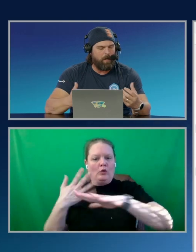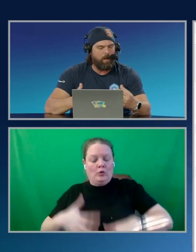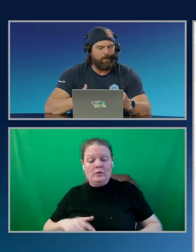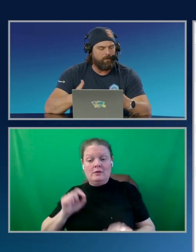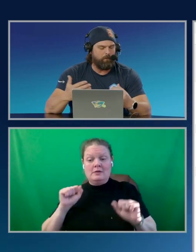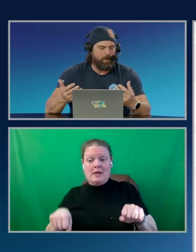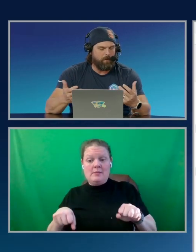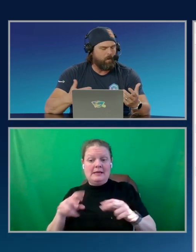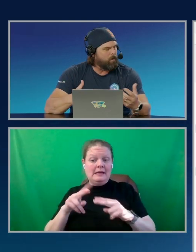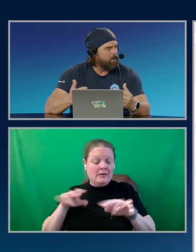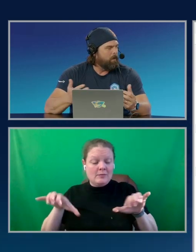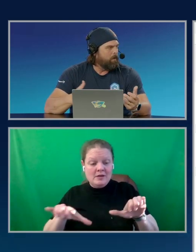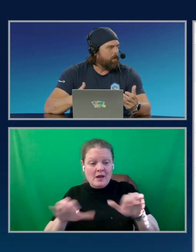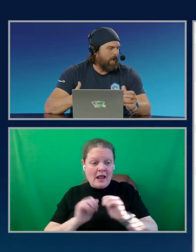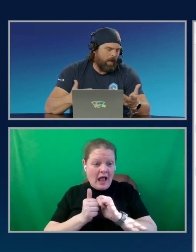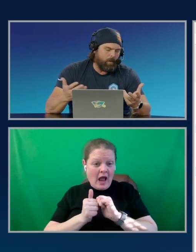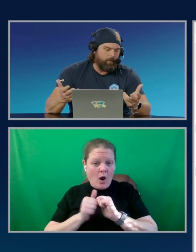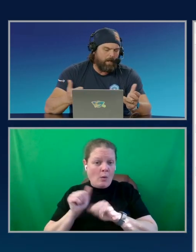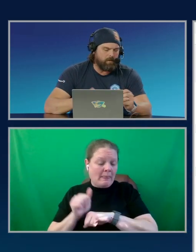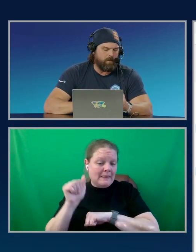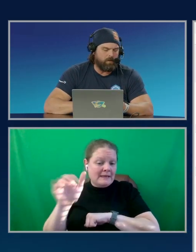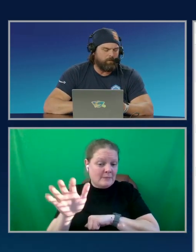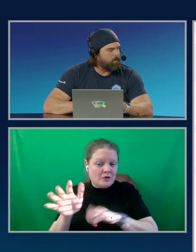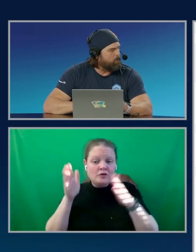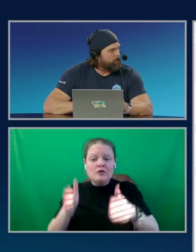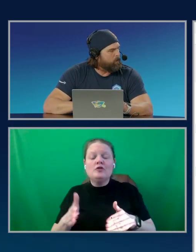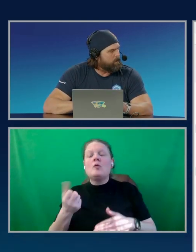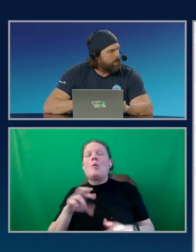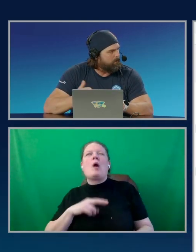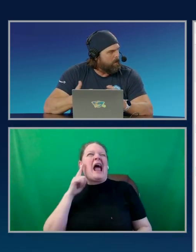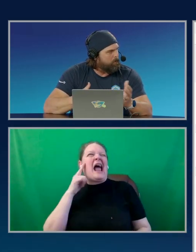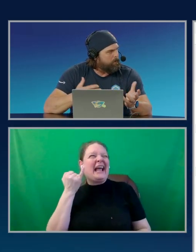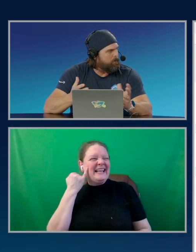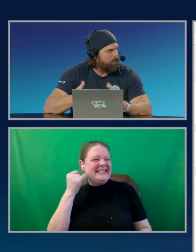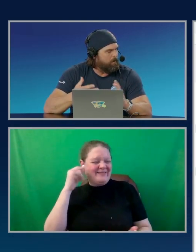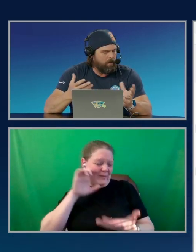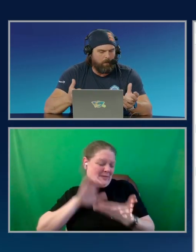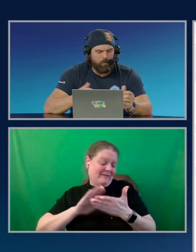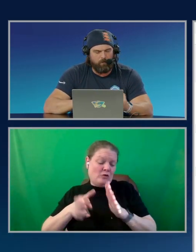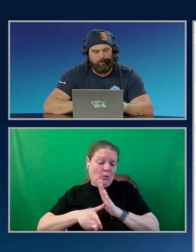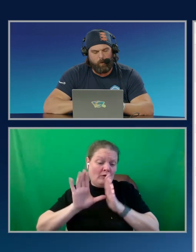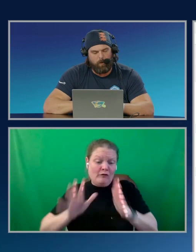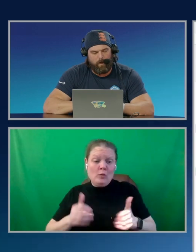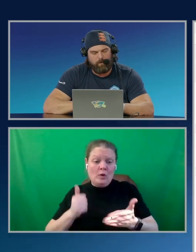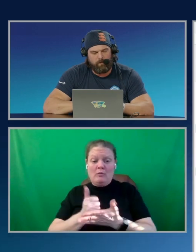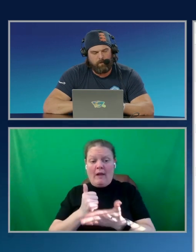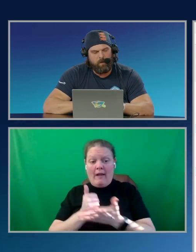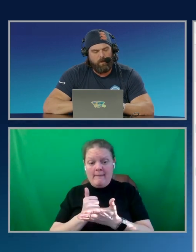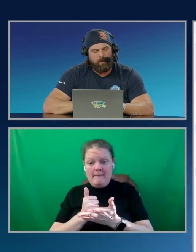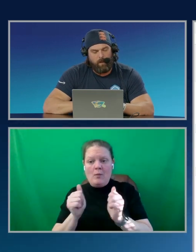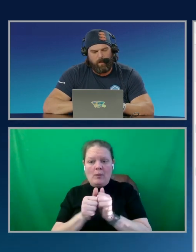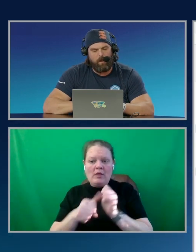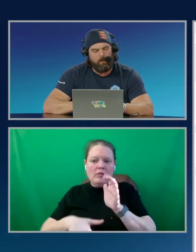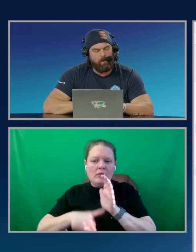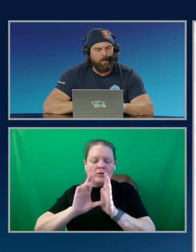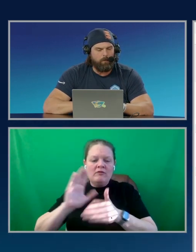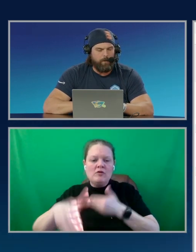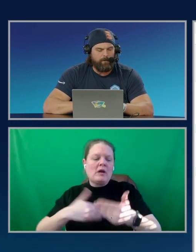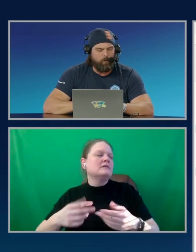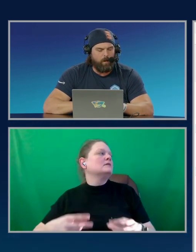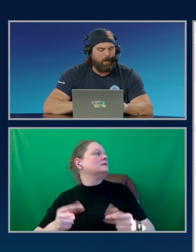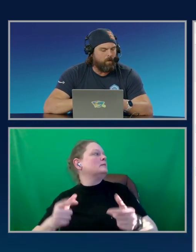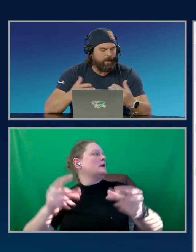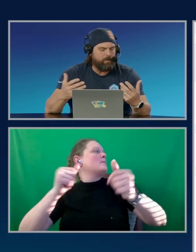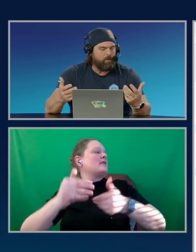done by the submitter, or I would imagine it's the reviewer to kind of help with the review process, expedite that. Yeah.